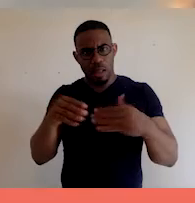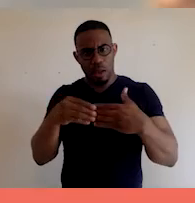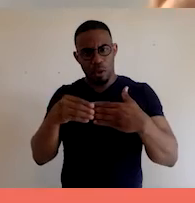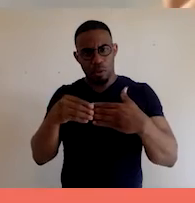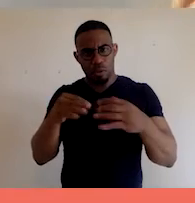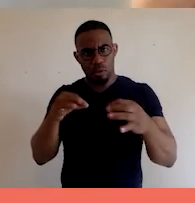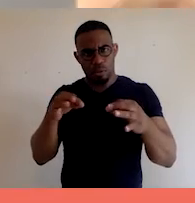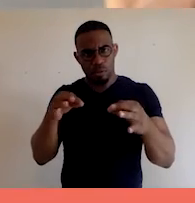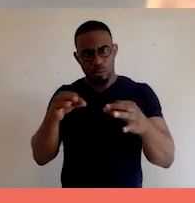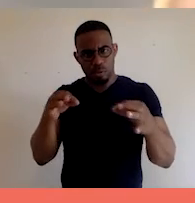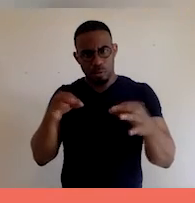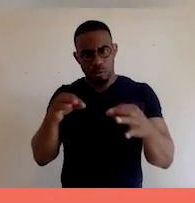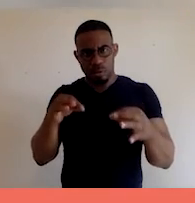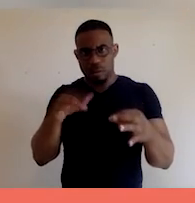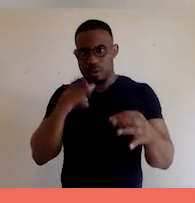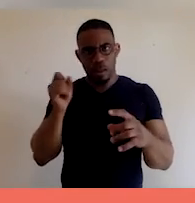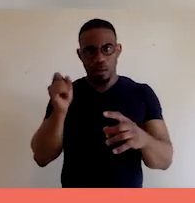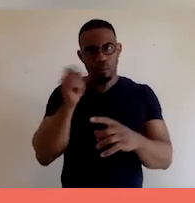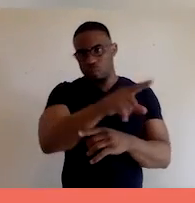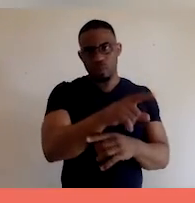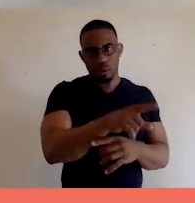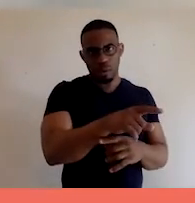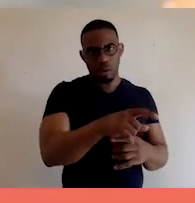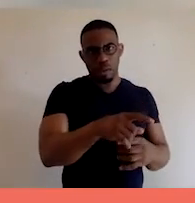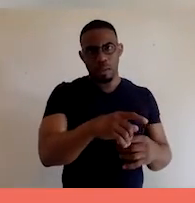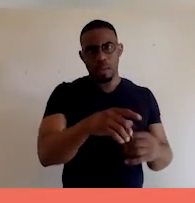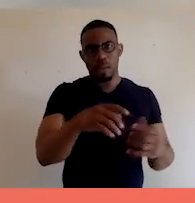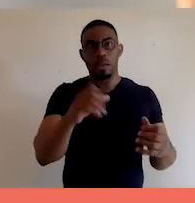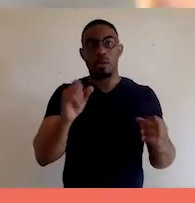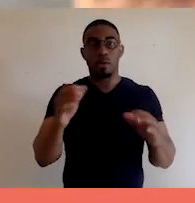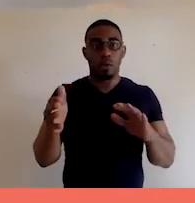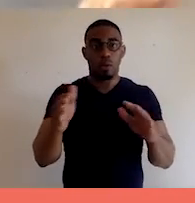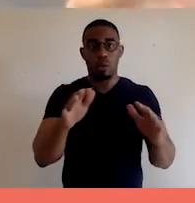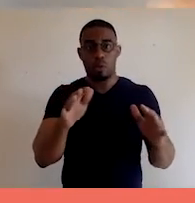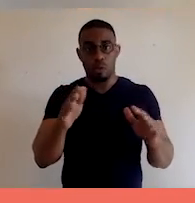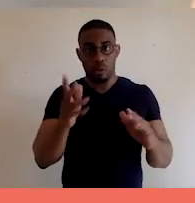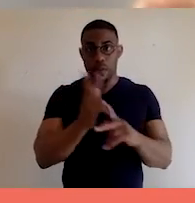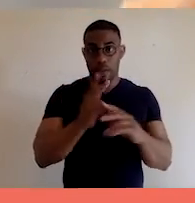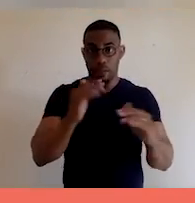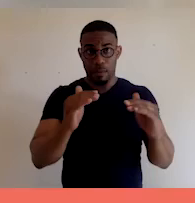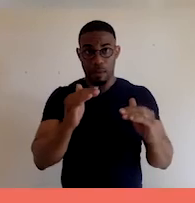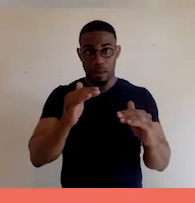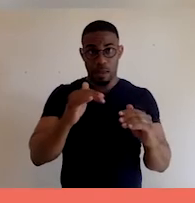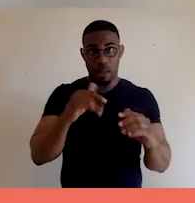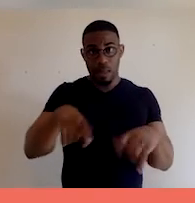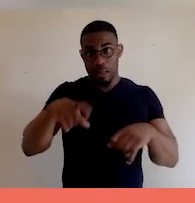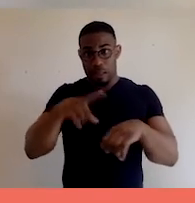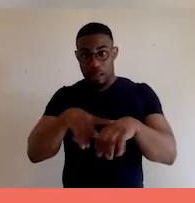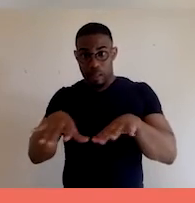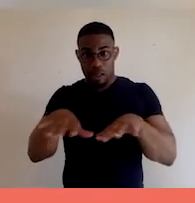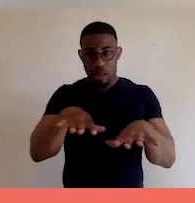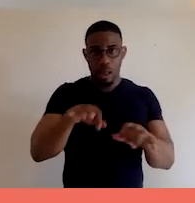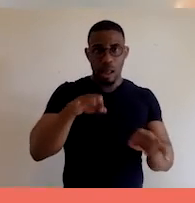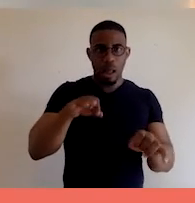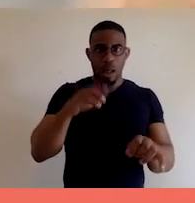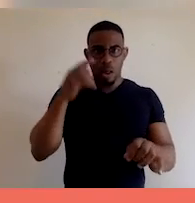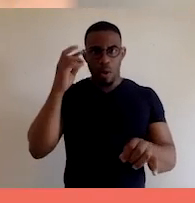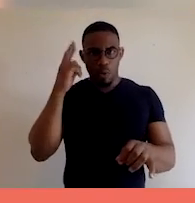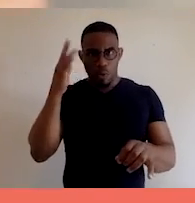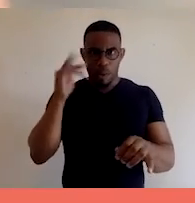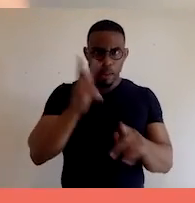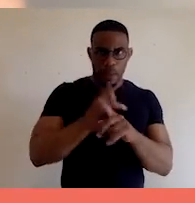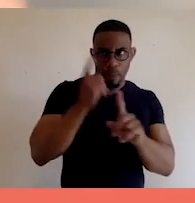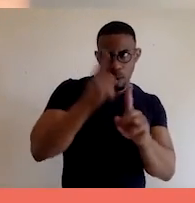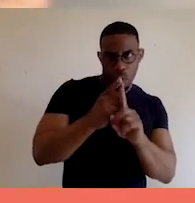its elasticity, and it's not going to fling you now. So keep your balance. Take your time. The reason why I keep